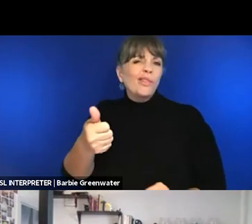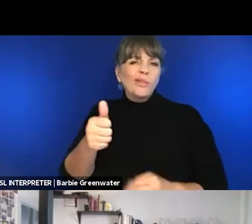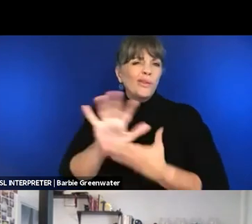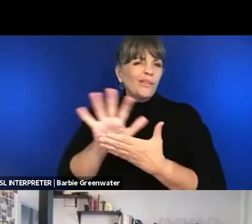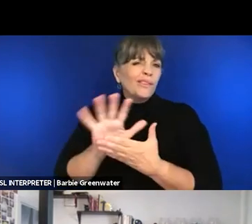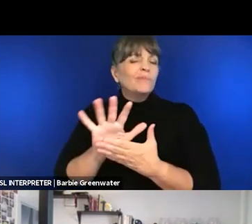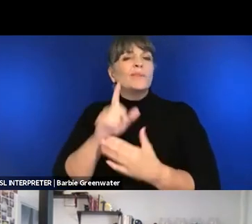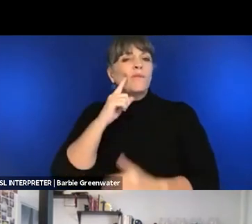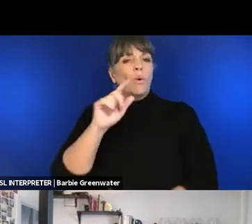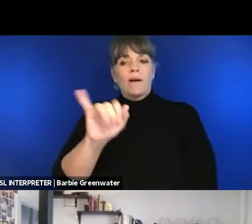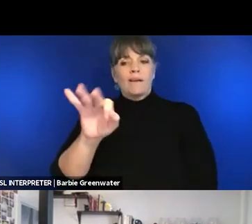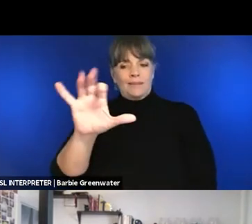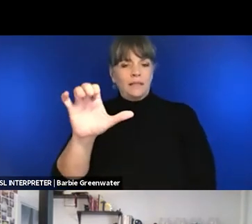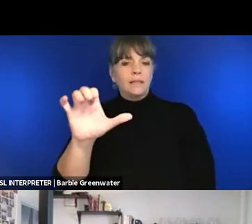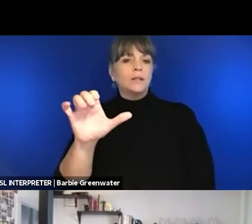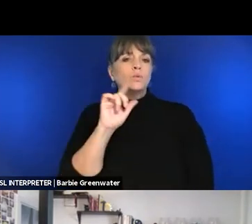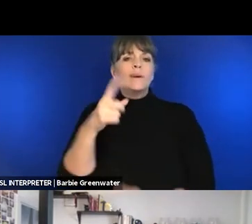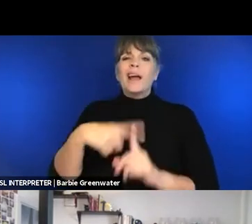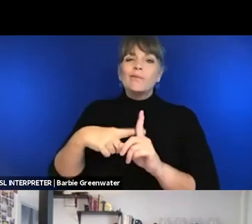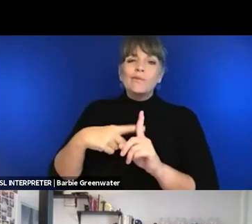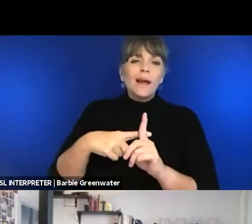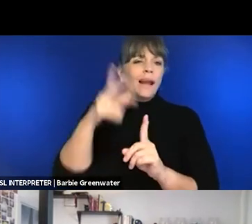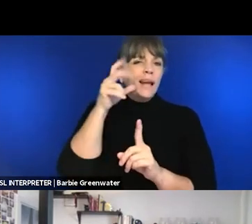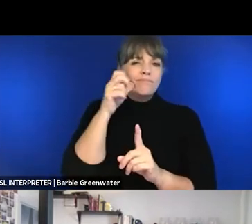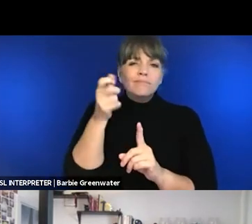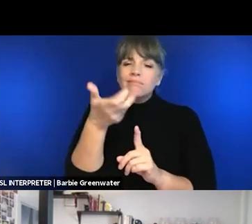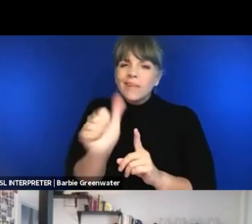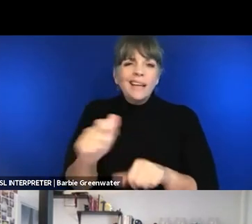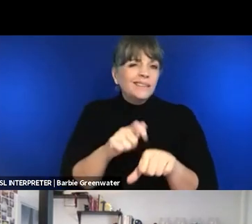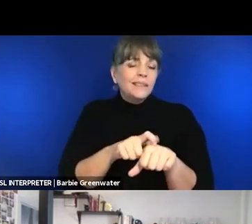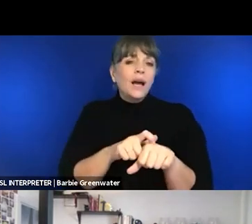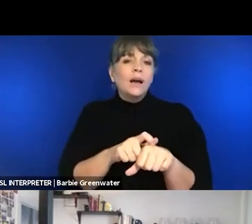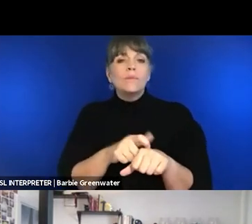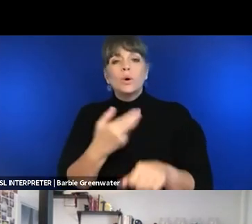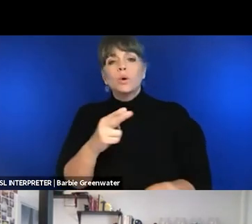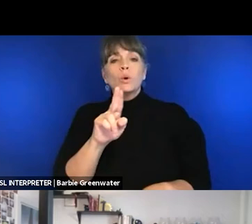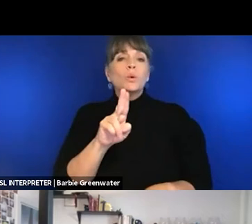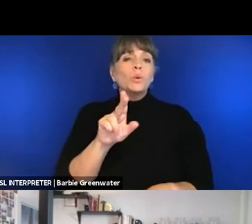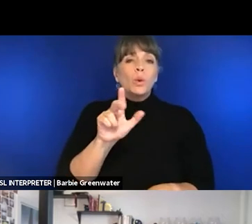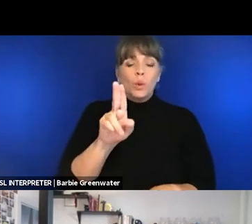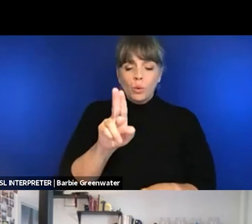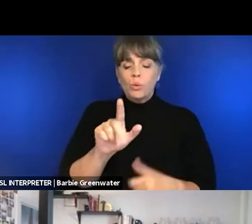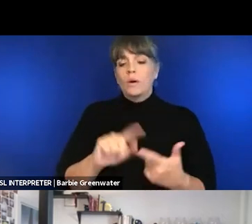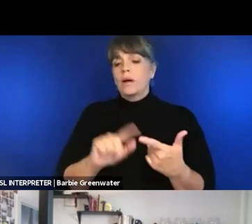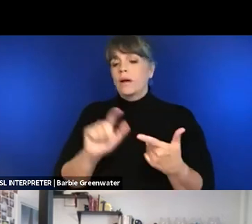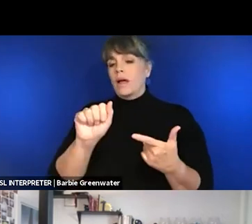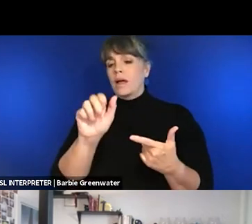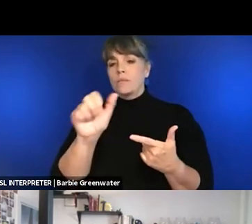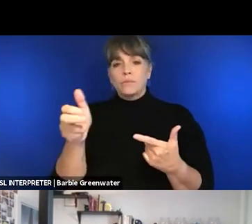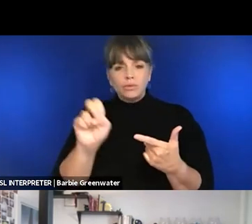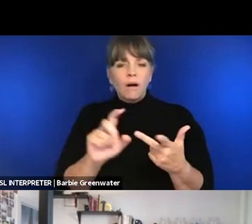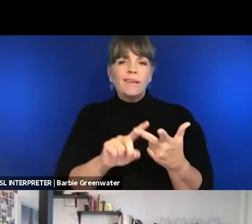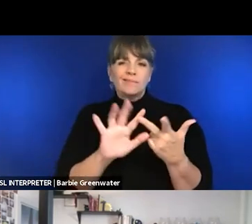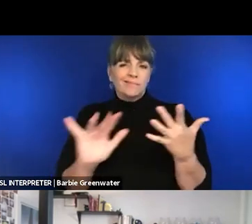You can rent them and experience them at any point in time. And that's whether Hulu or Amazon, iTunes, so on and so forth. So they're everywhere now. Most of the